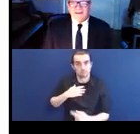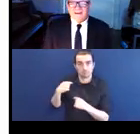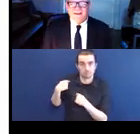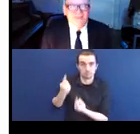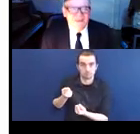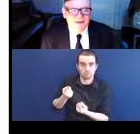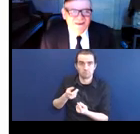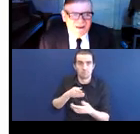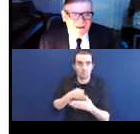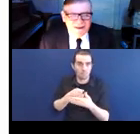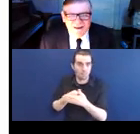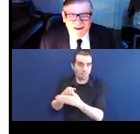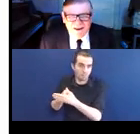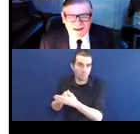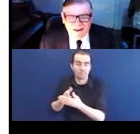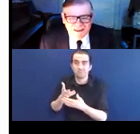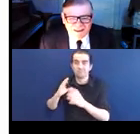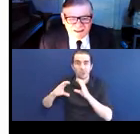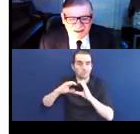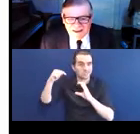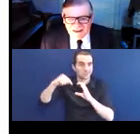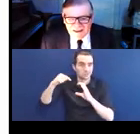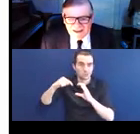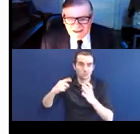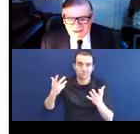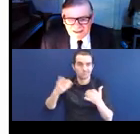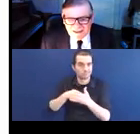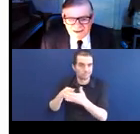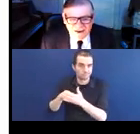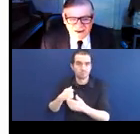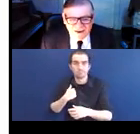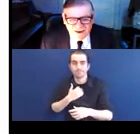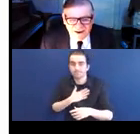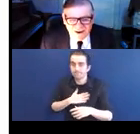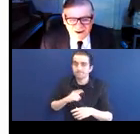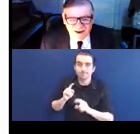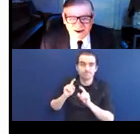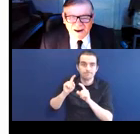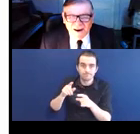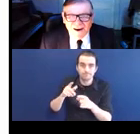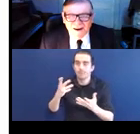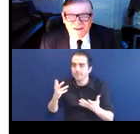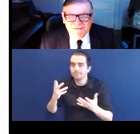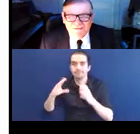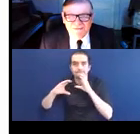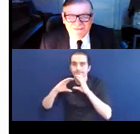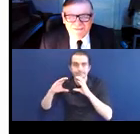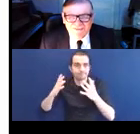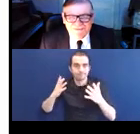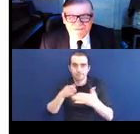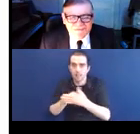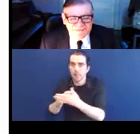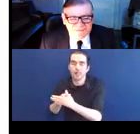always experienced a challenge in communication barrier. Every time I want to get an access to an office, there is